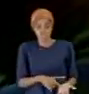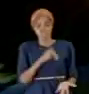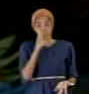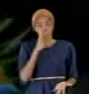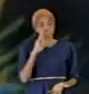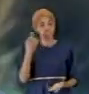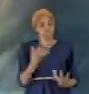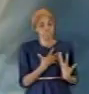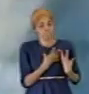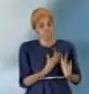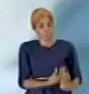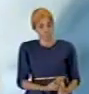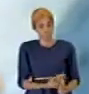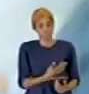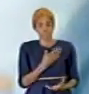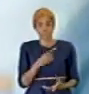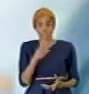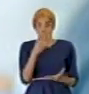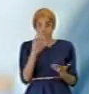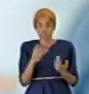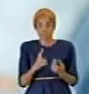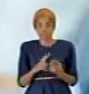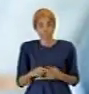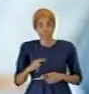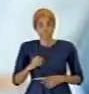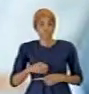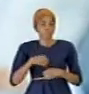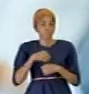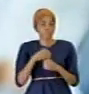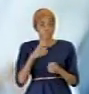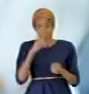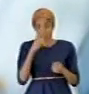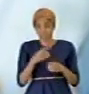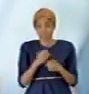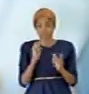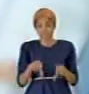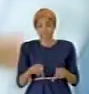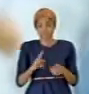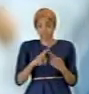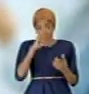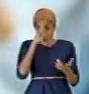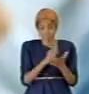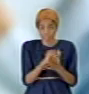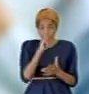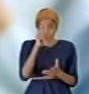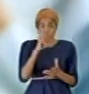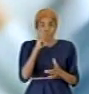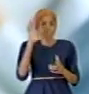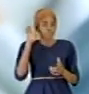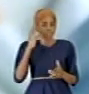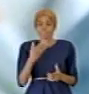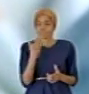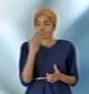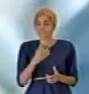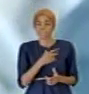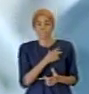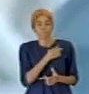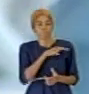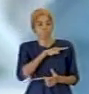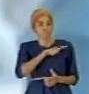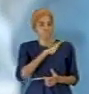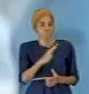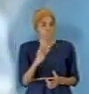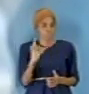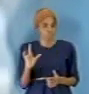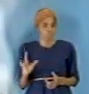only solution, and you want to convince the people you are speaking to, you will speak boldly. If